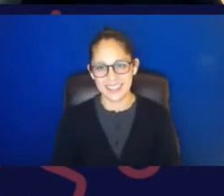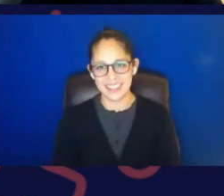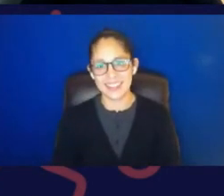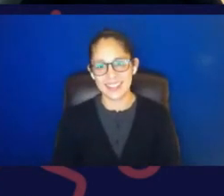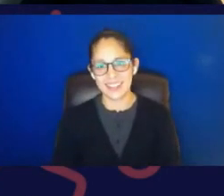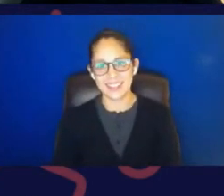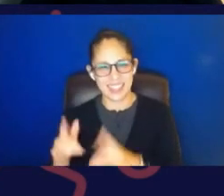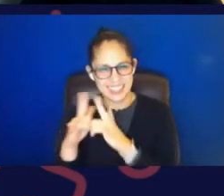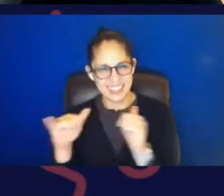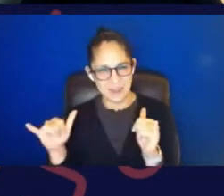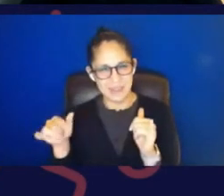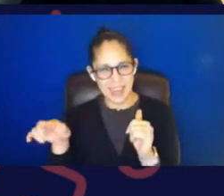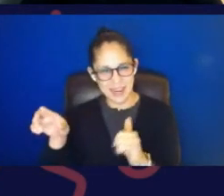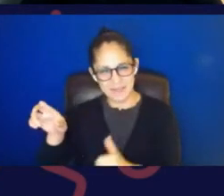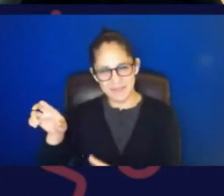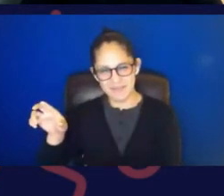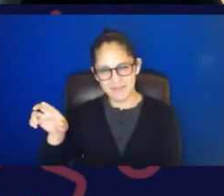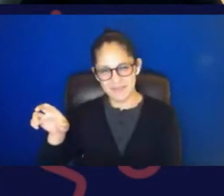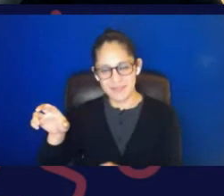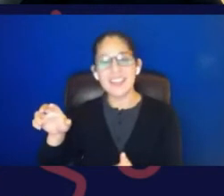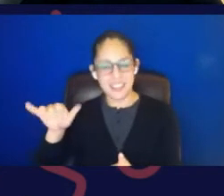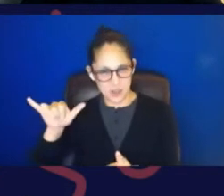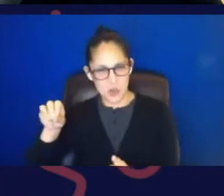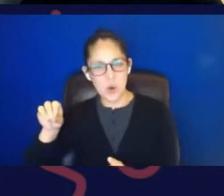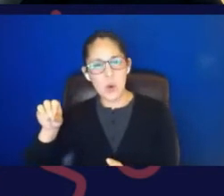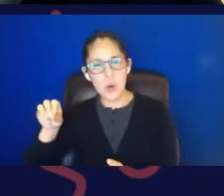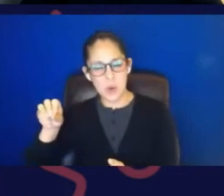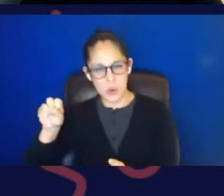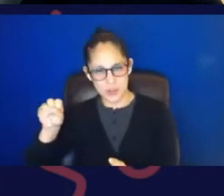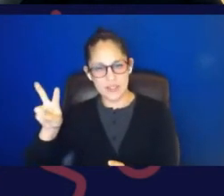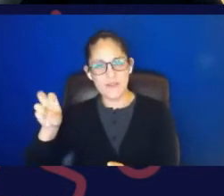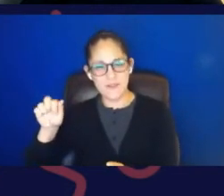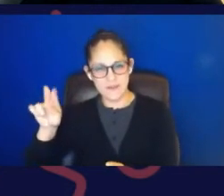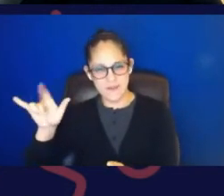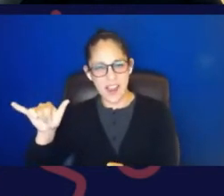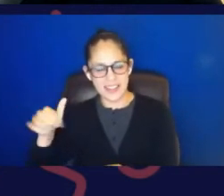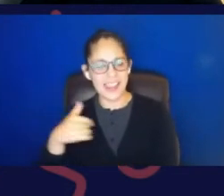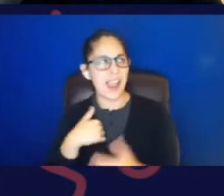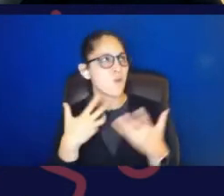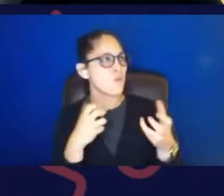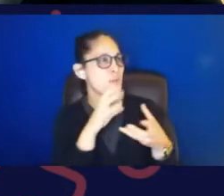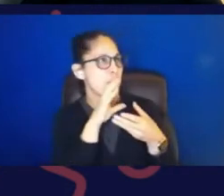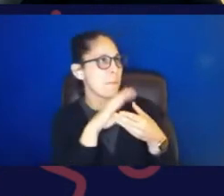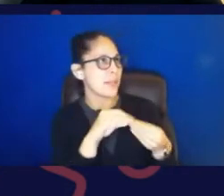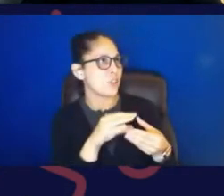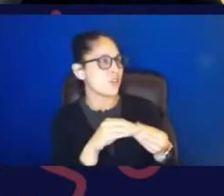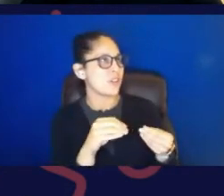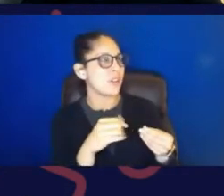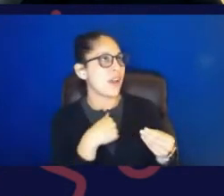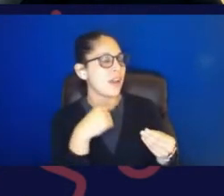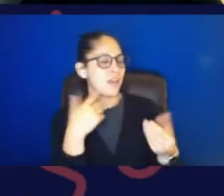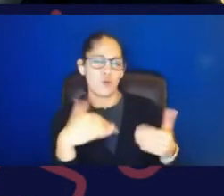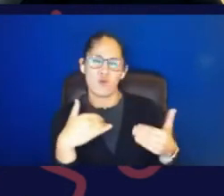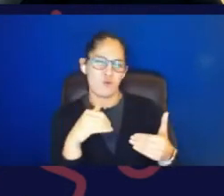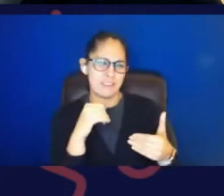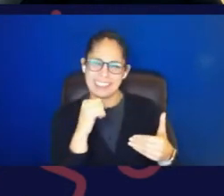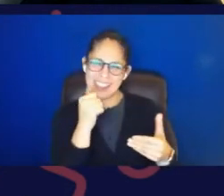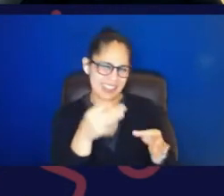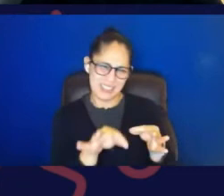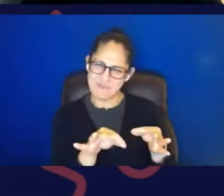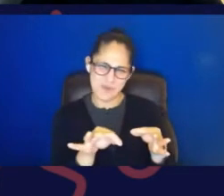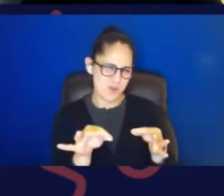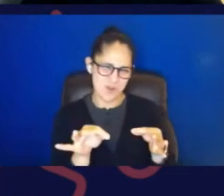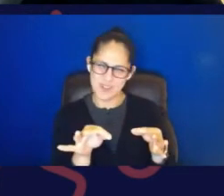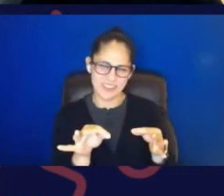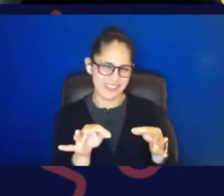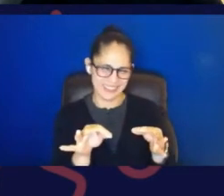Go ahead, Diana. No, you go ahead. No, I was going to say, I think it's more complex than that.